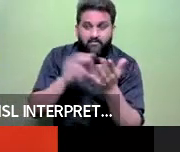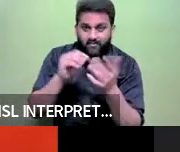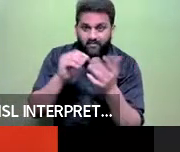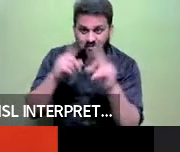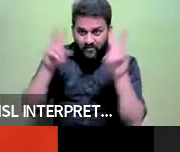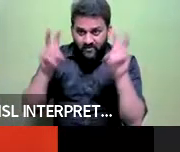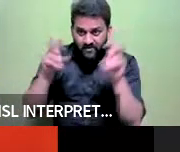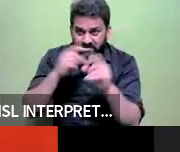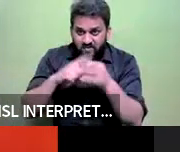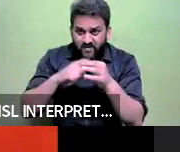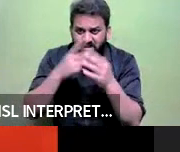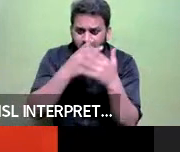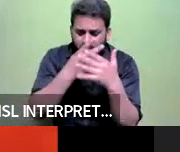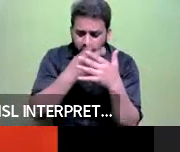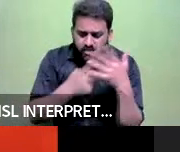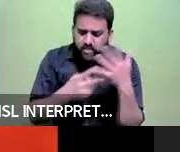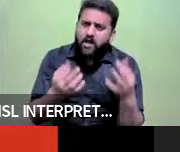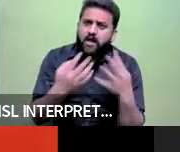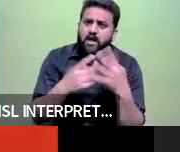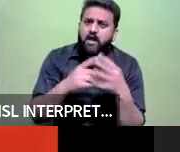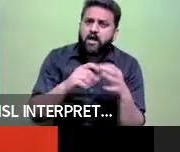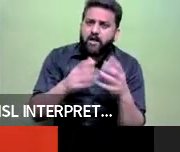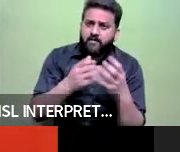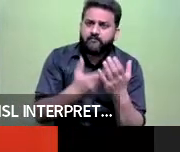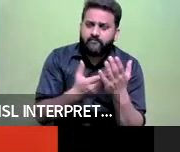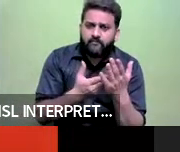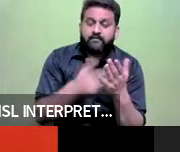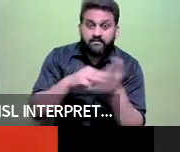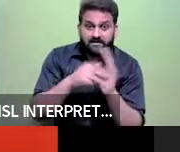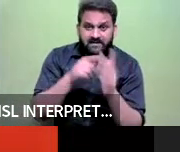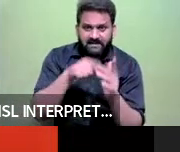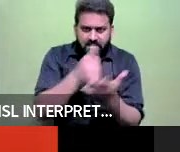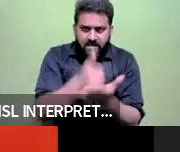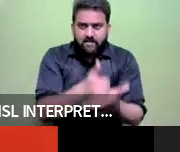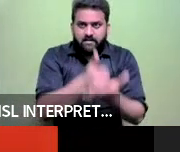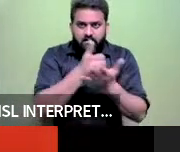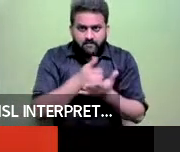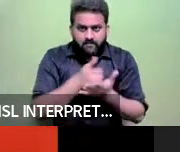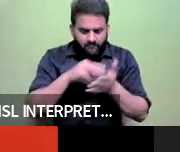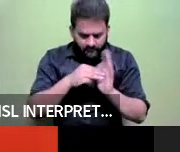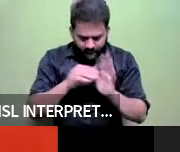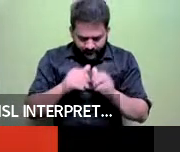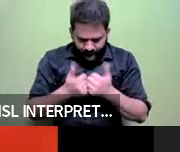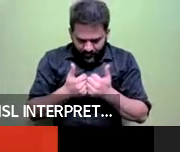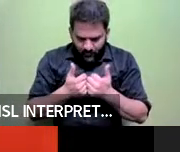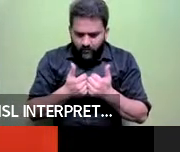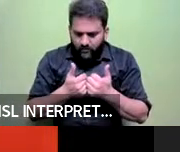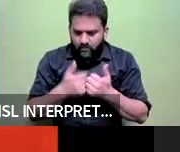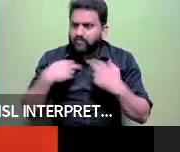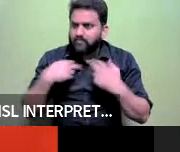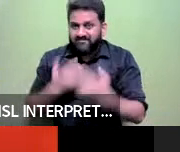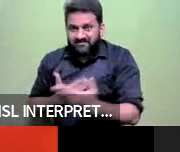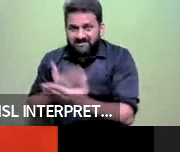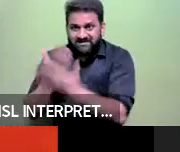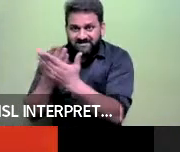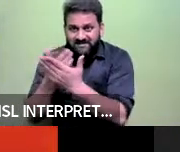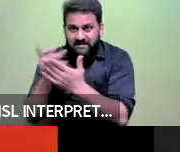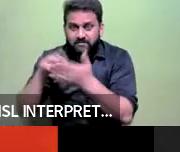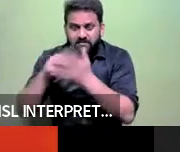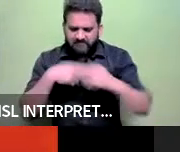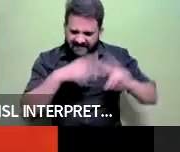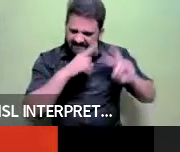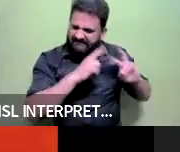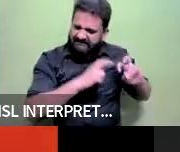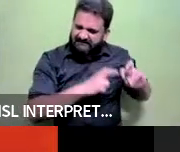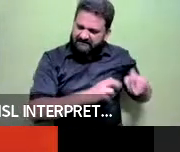make a very good presentation. Moreover, it helps you to demonstrate to the tribunal that your research is so good that